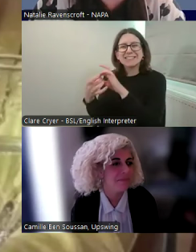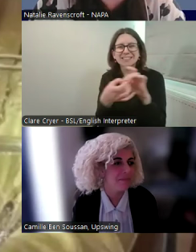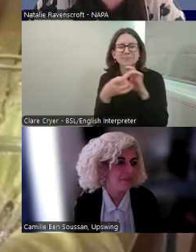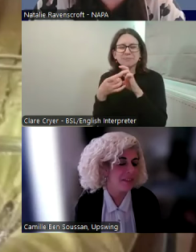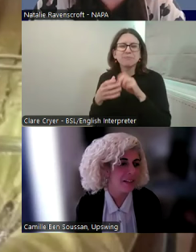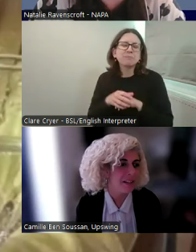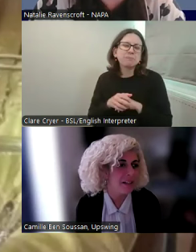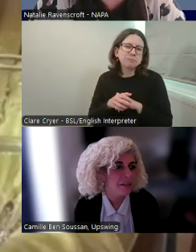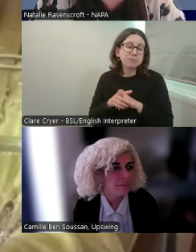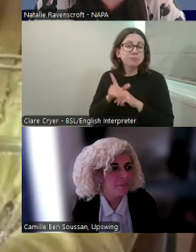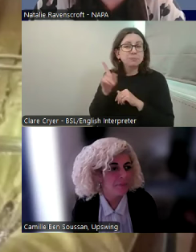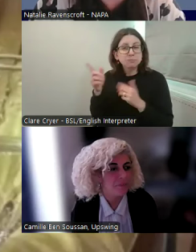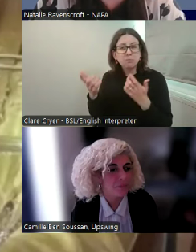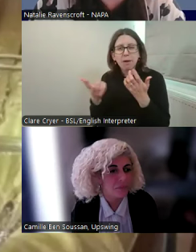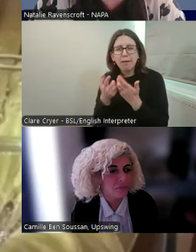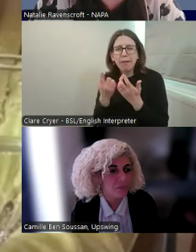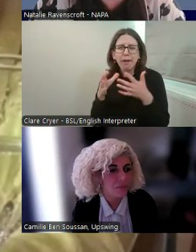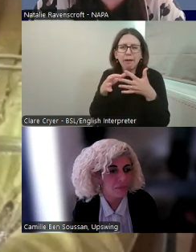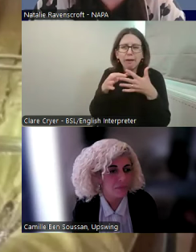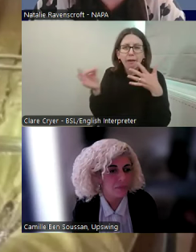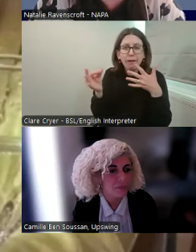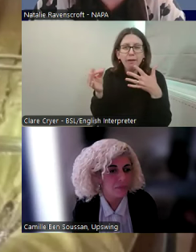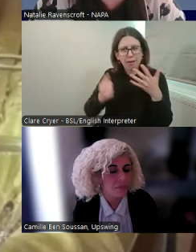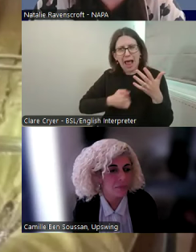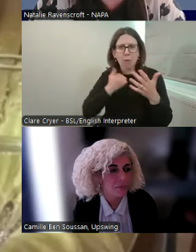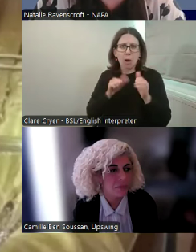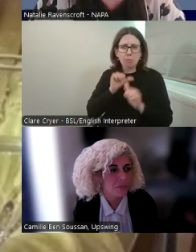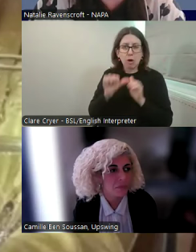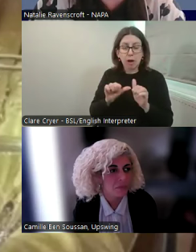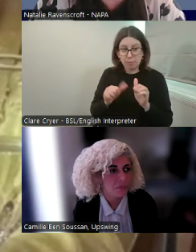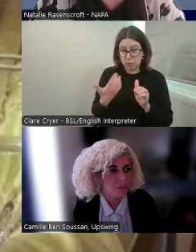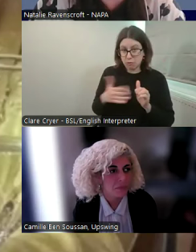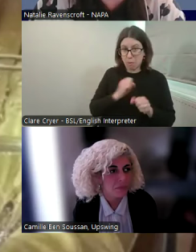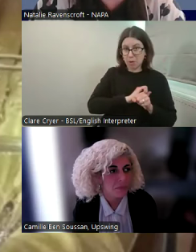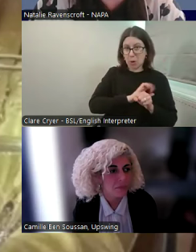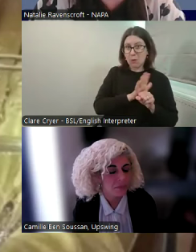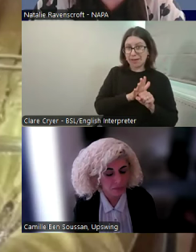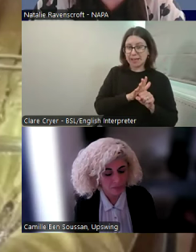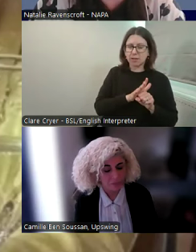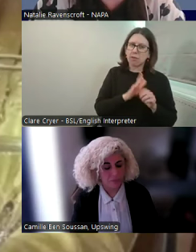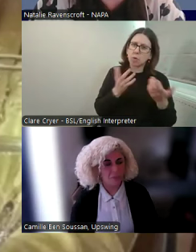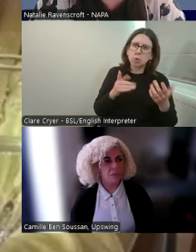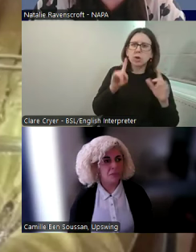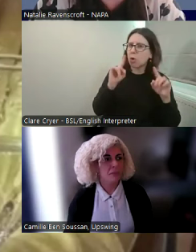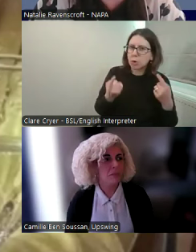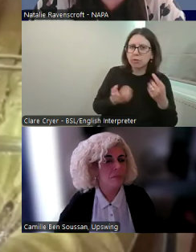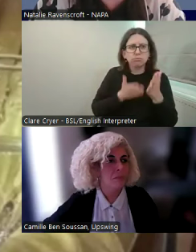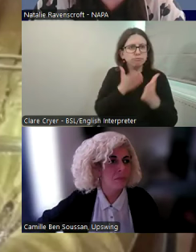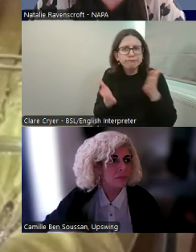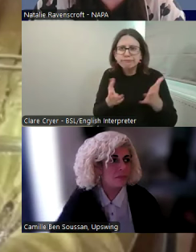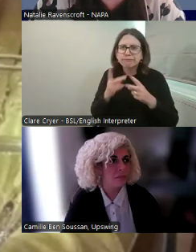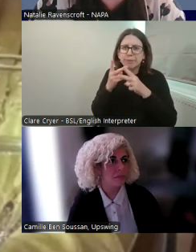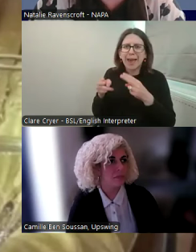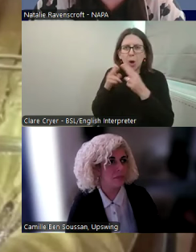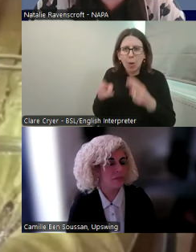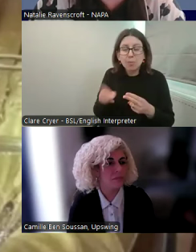another element of our programme, which has really grown since the pandemic, where we couldn't go into care homes,